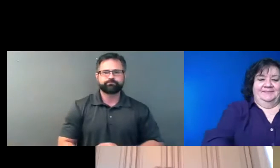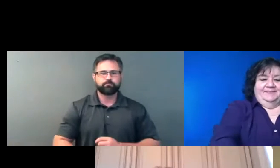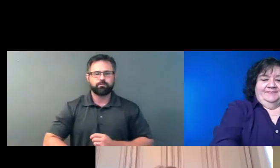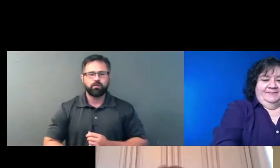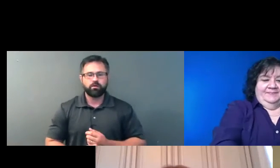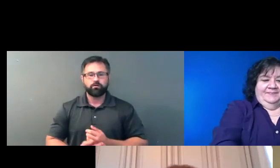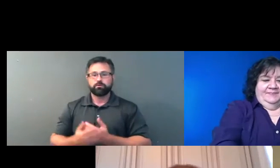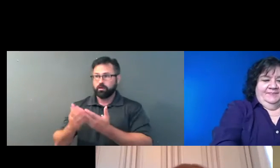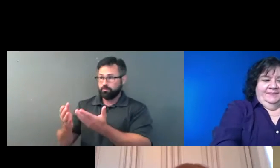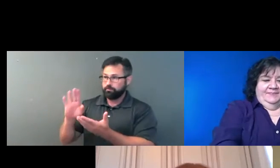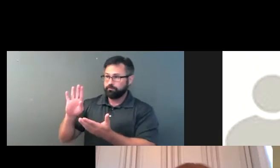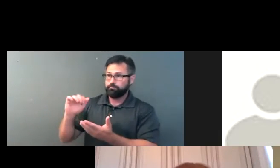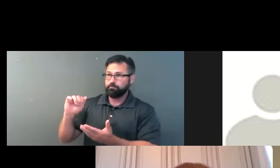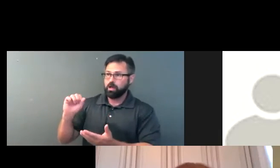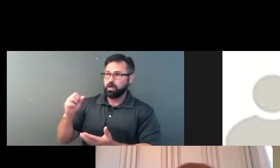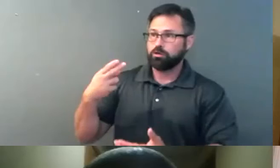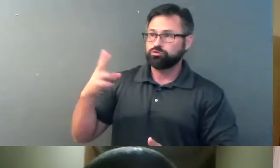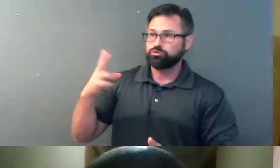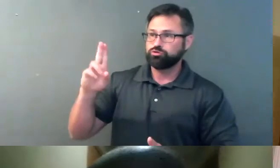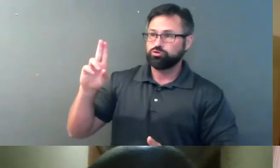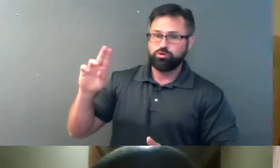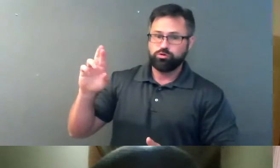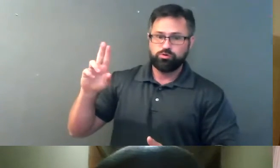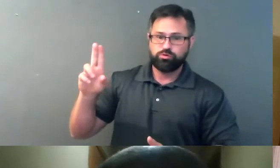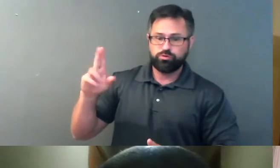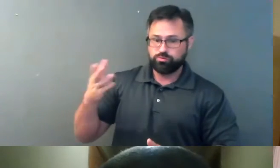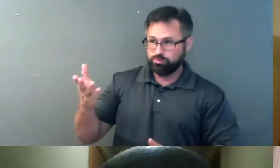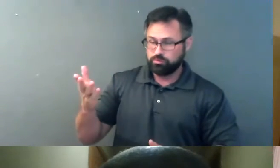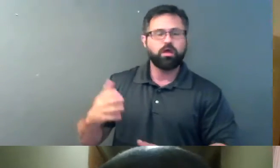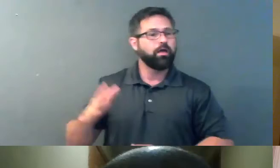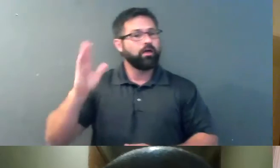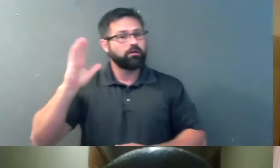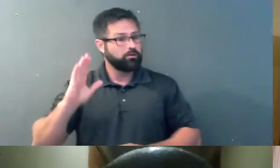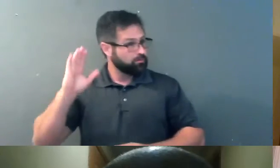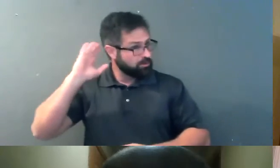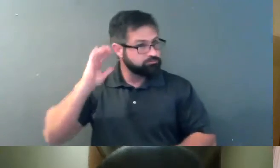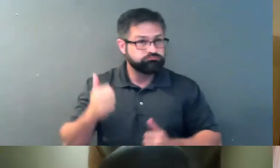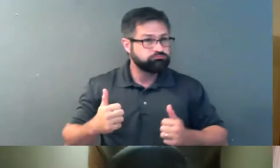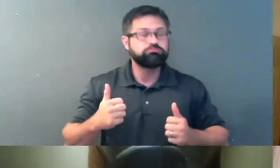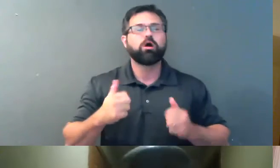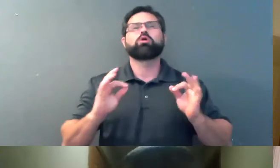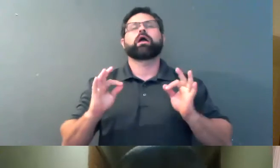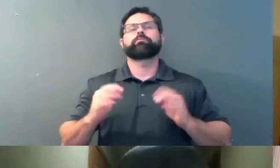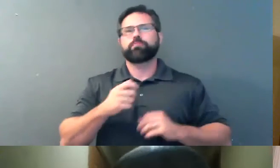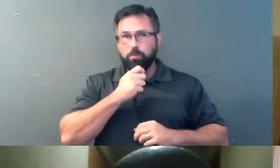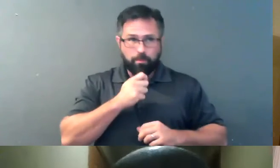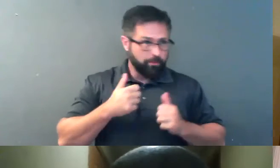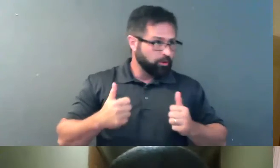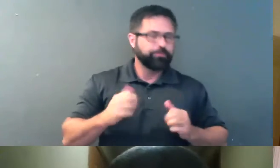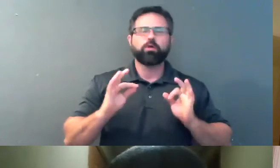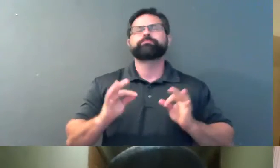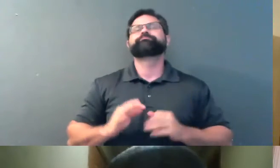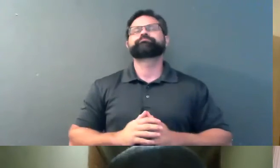Yeah. Hello. Can you hear me now? Please. Yeah. Okay. Thank you. I was talking